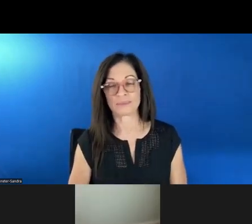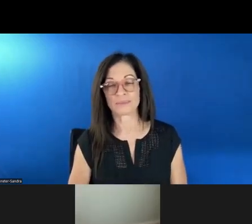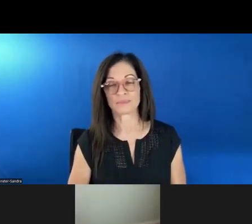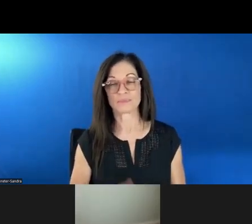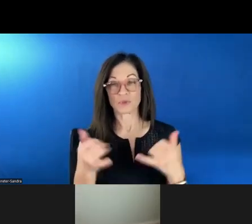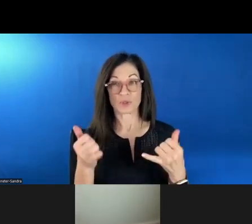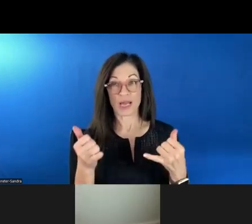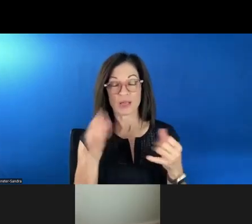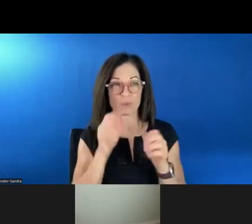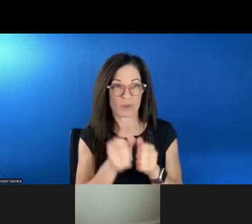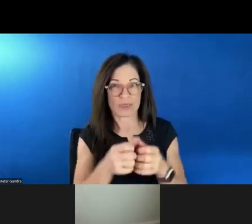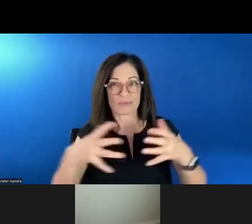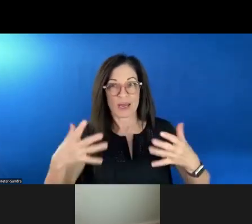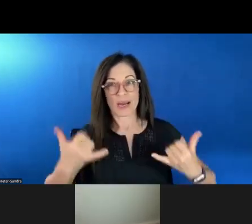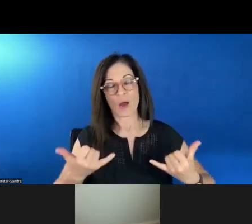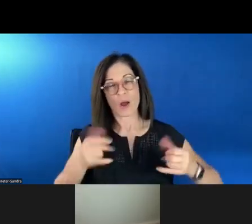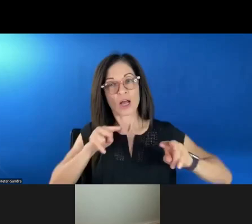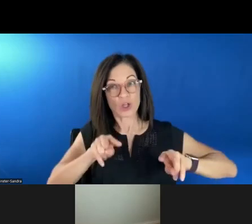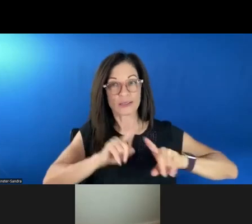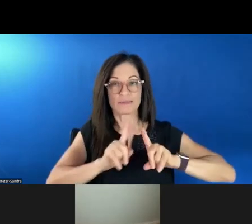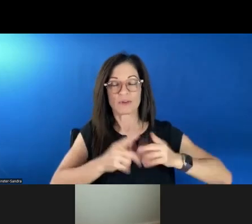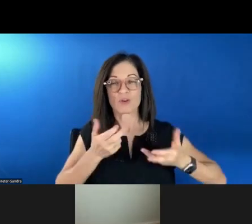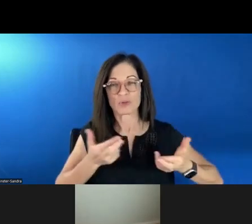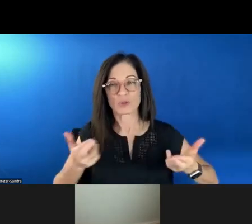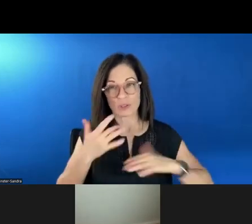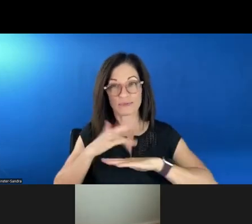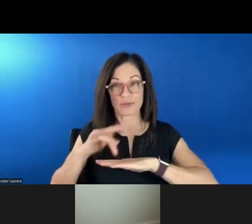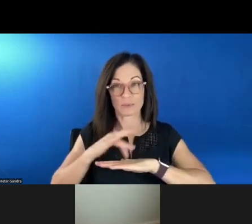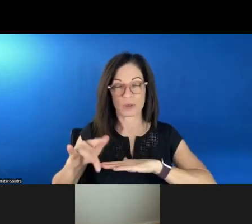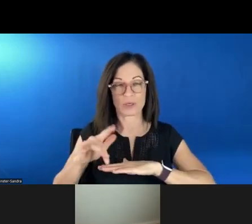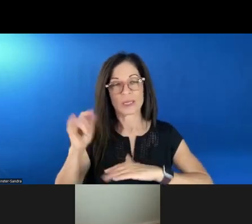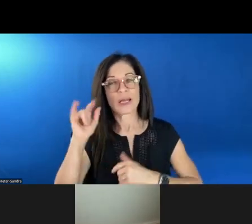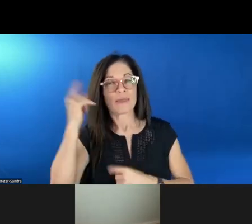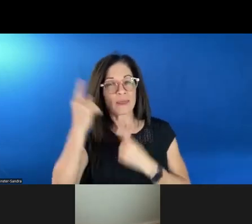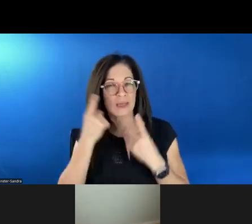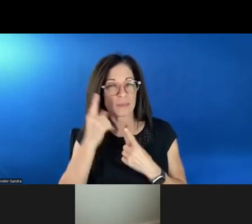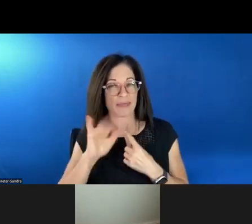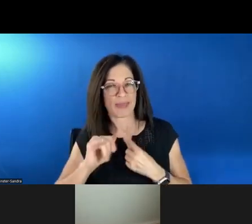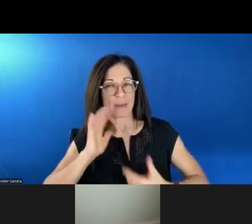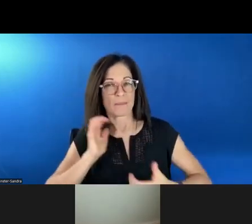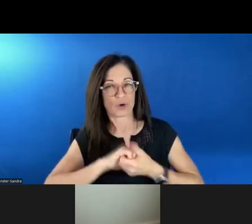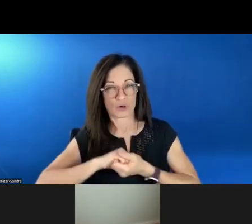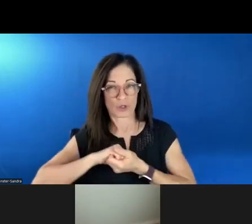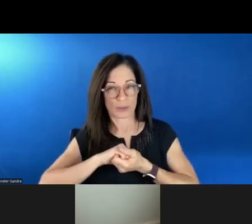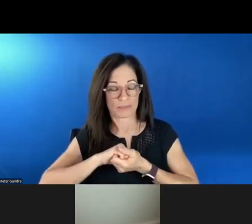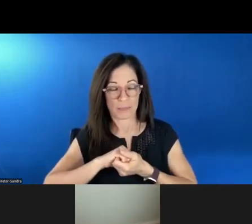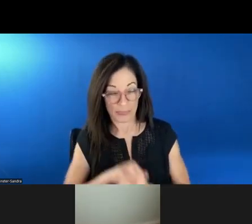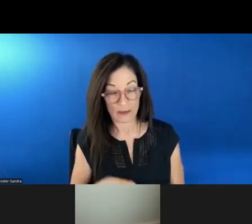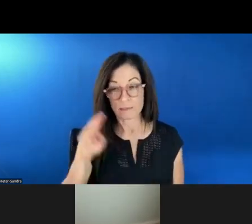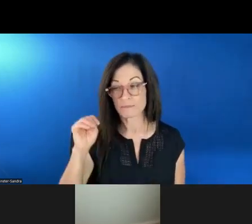expand and we're going to look at resources that are available in terms of thinking about that partnership. And so